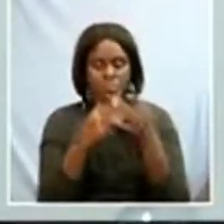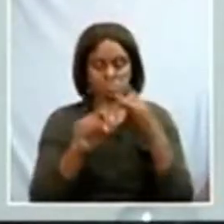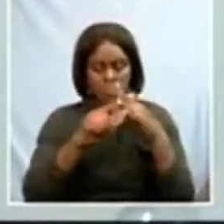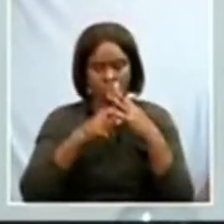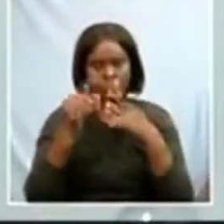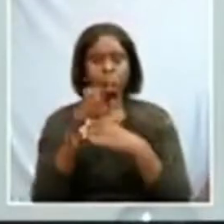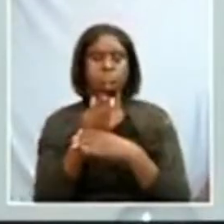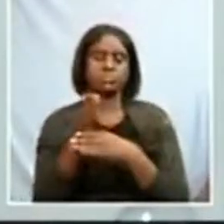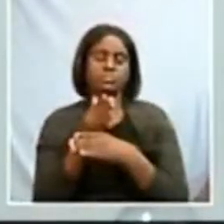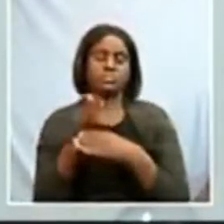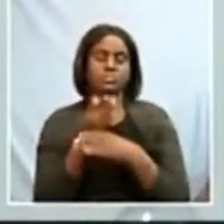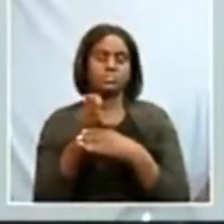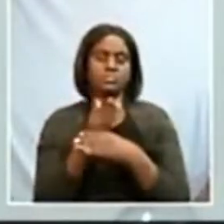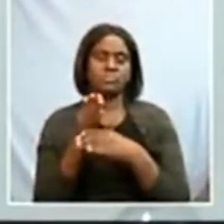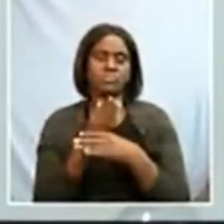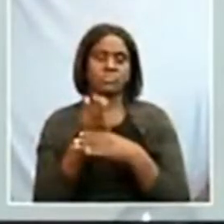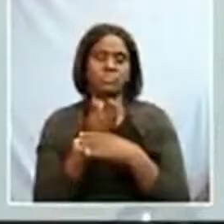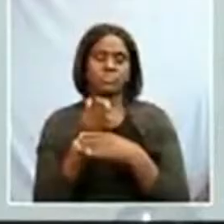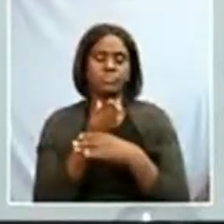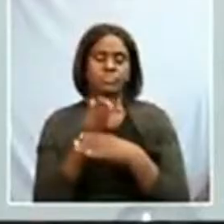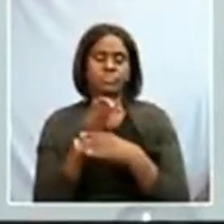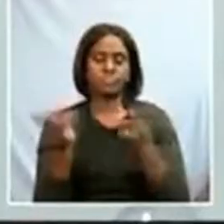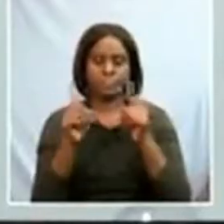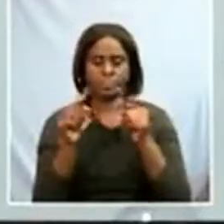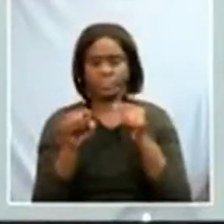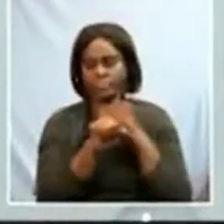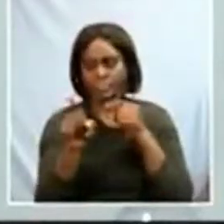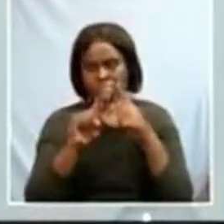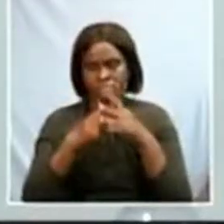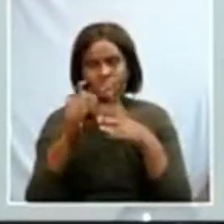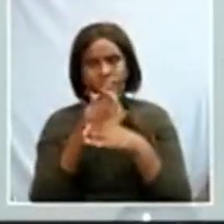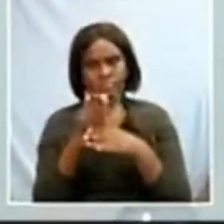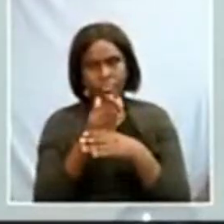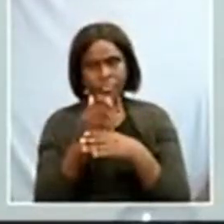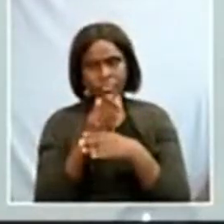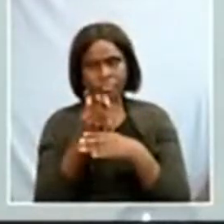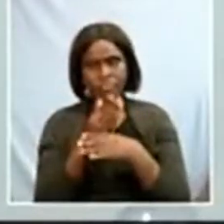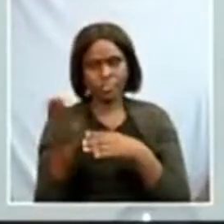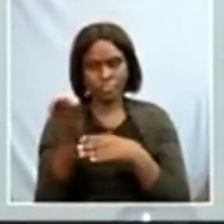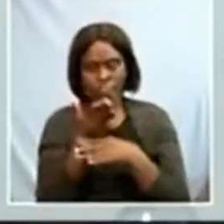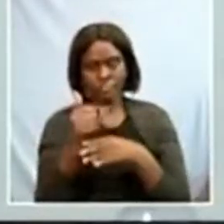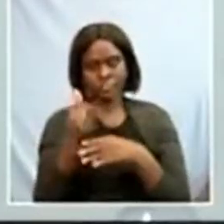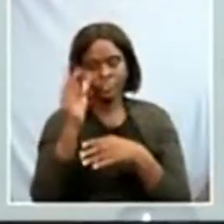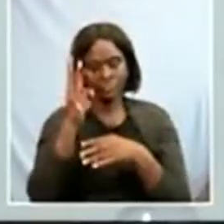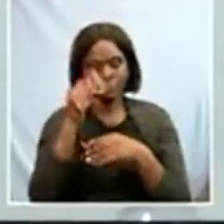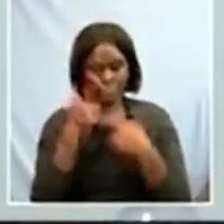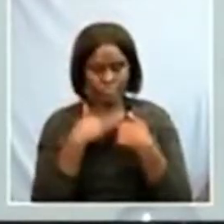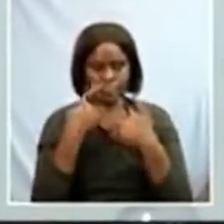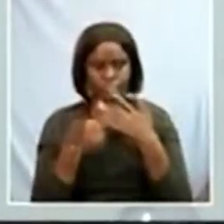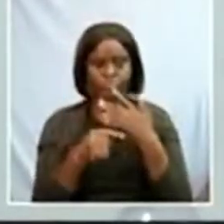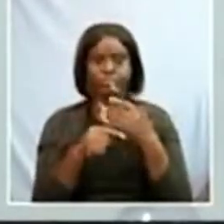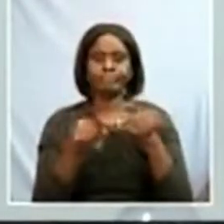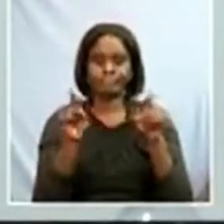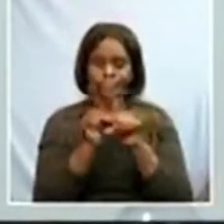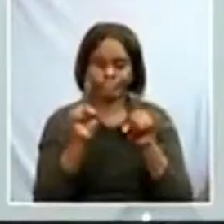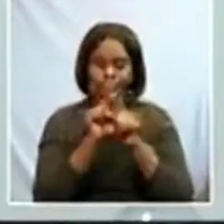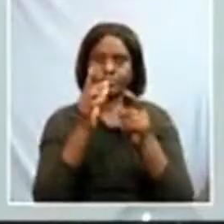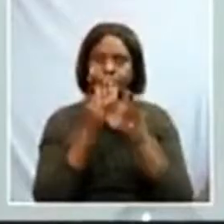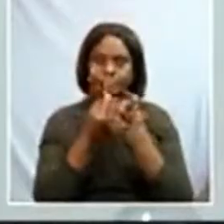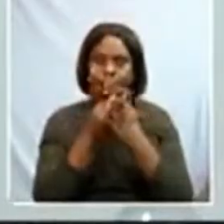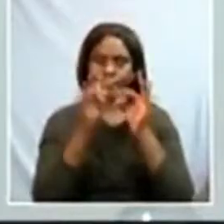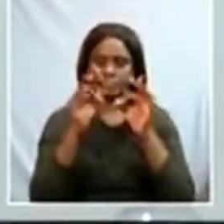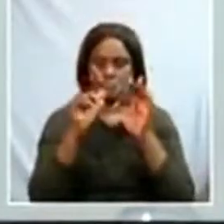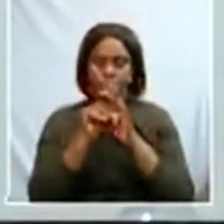a business. When they start a business, they will have disposable income